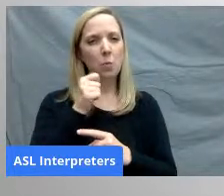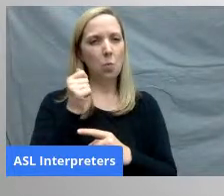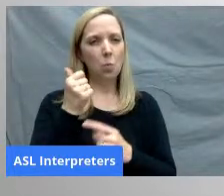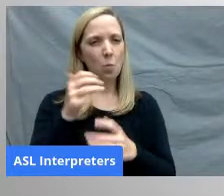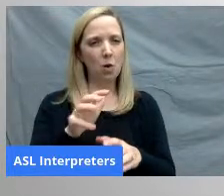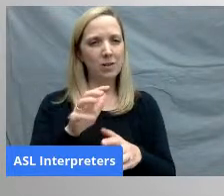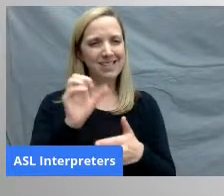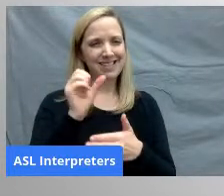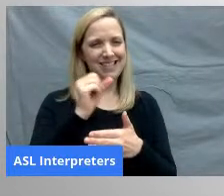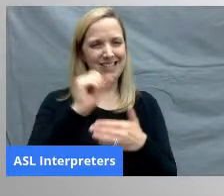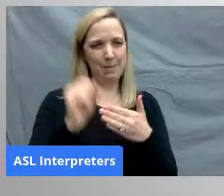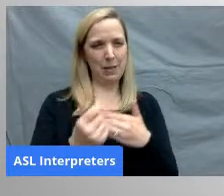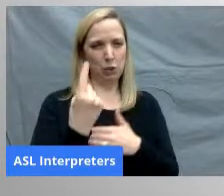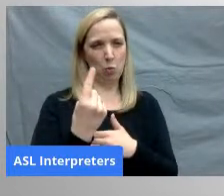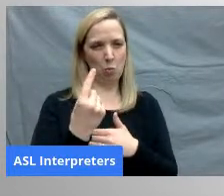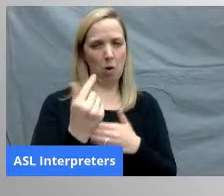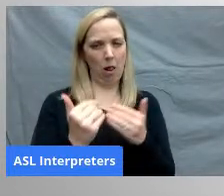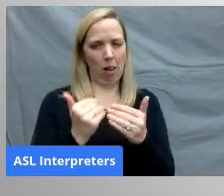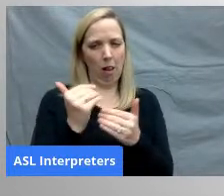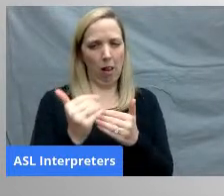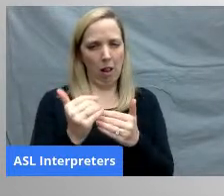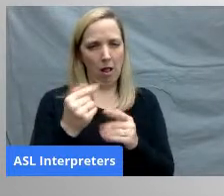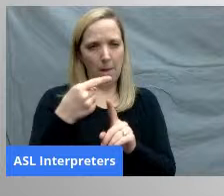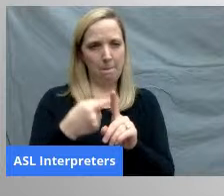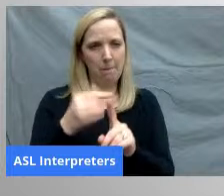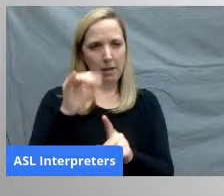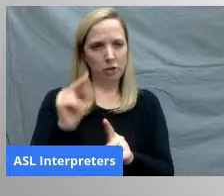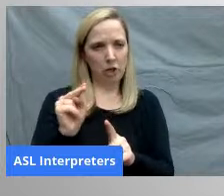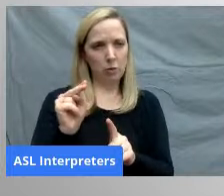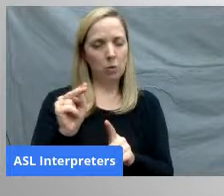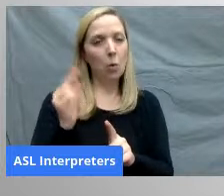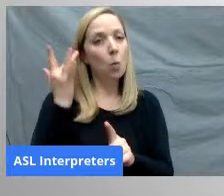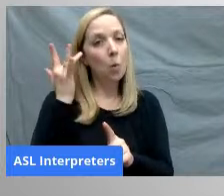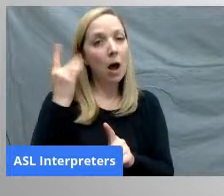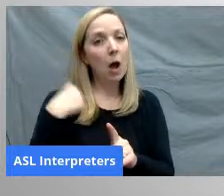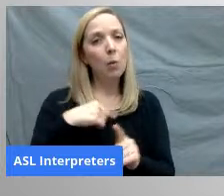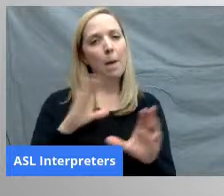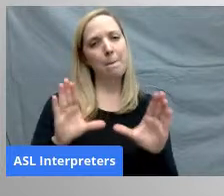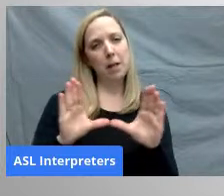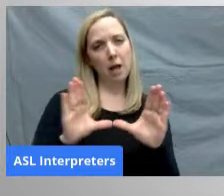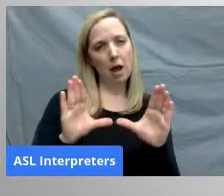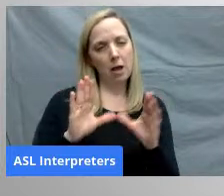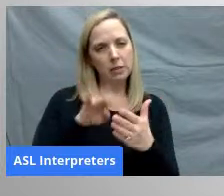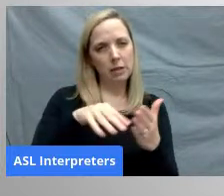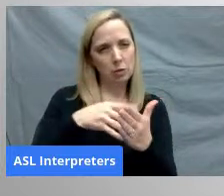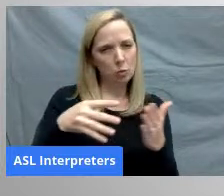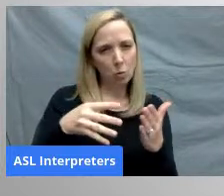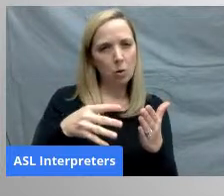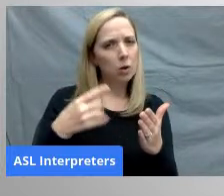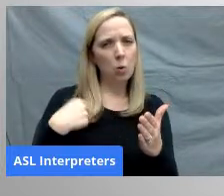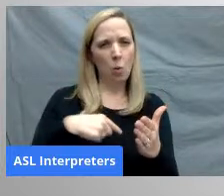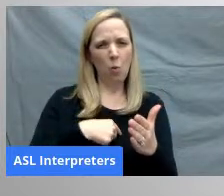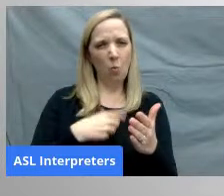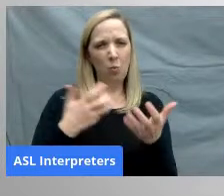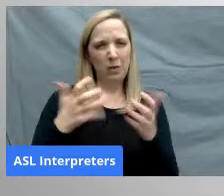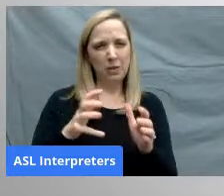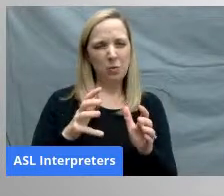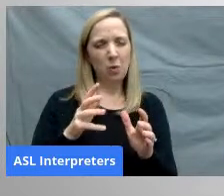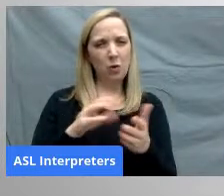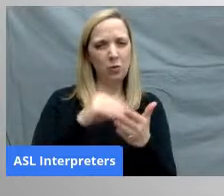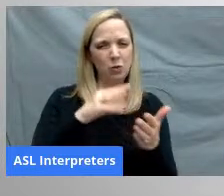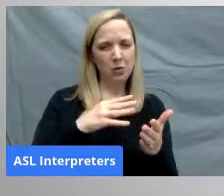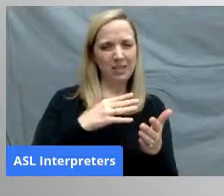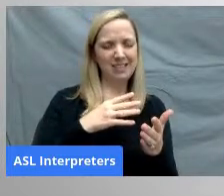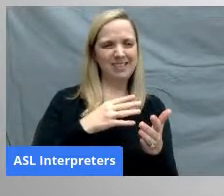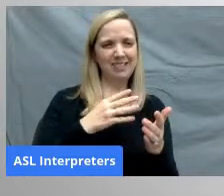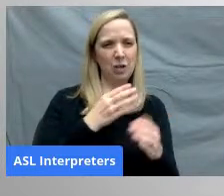on a block schedule at our high schools and we take final exams, and we don't want students studying over the holiday break for their finals. We want them to be able to